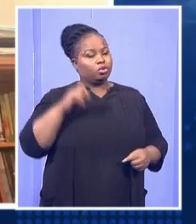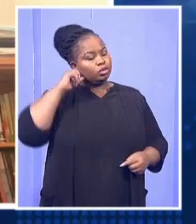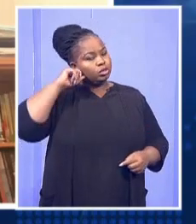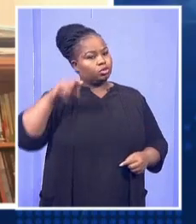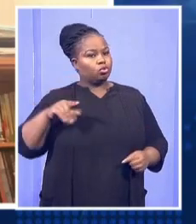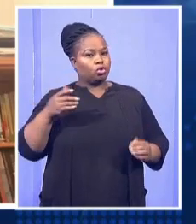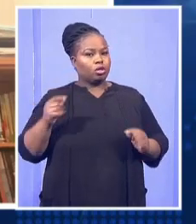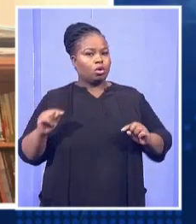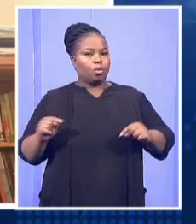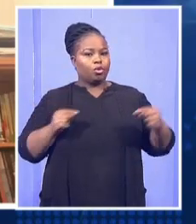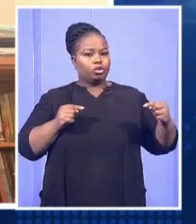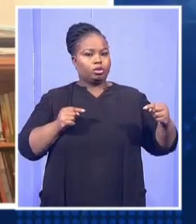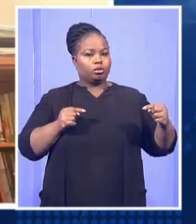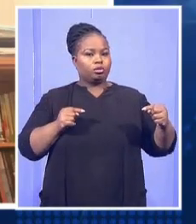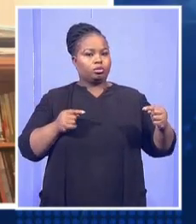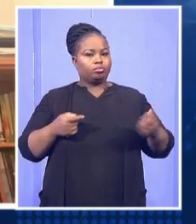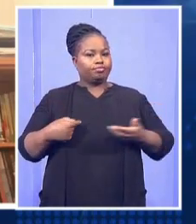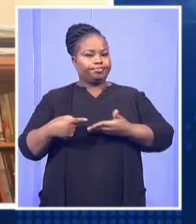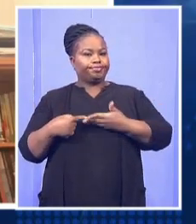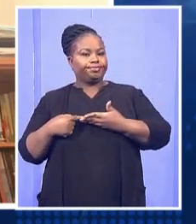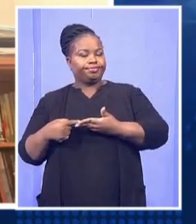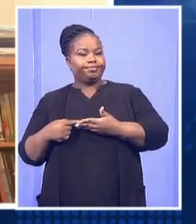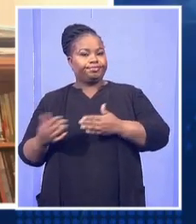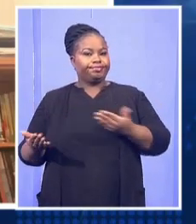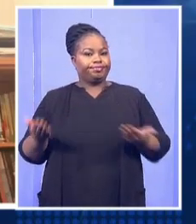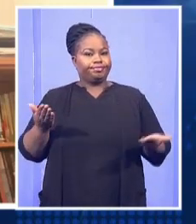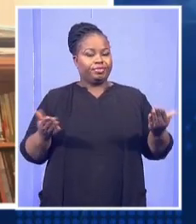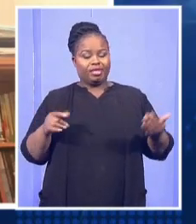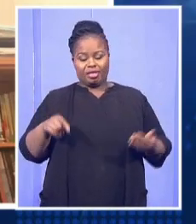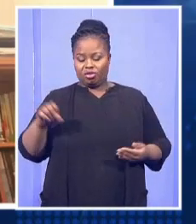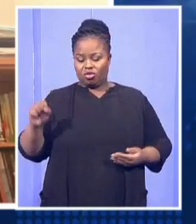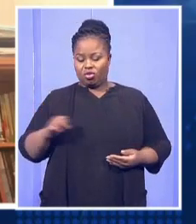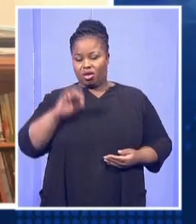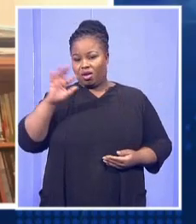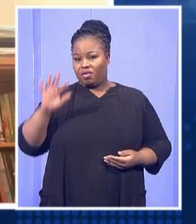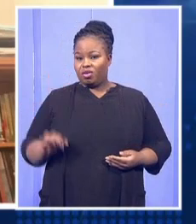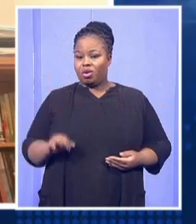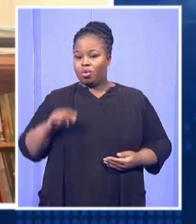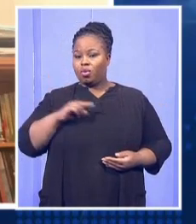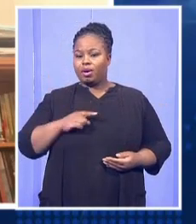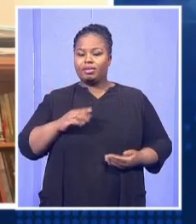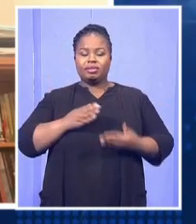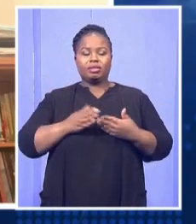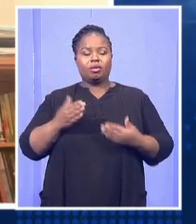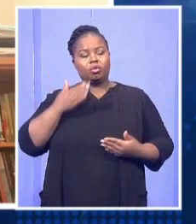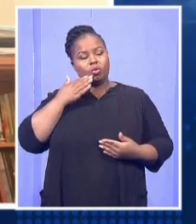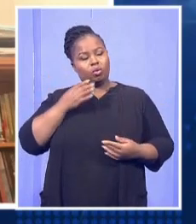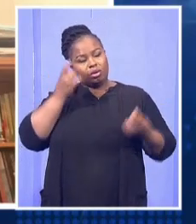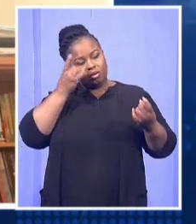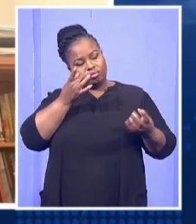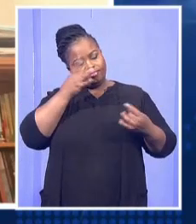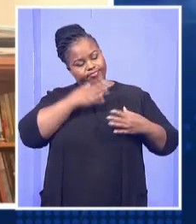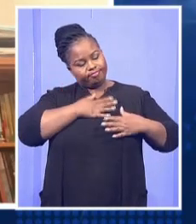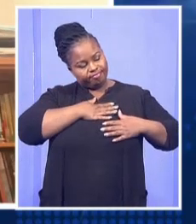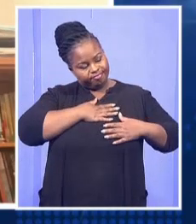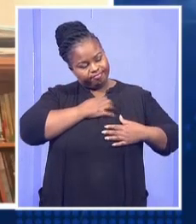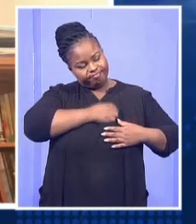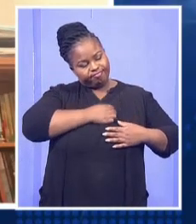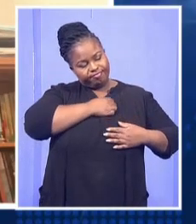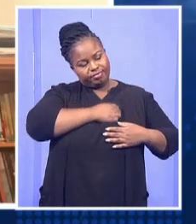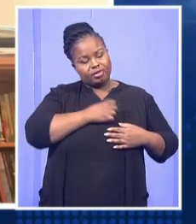contrast of the conversations that were being had in South Africa, right? Those that were sending their condolences, and those that talked